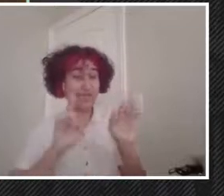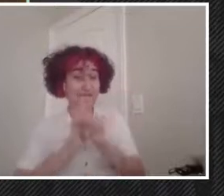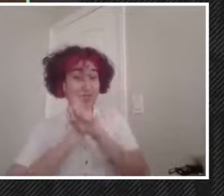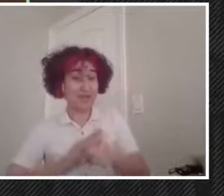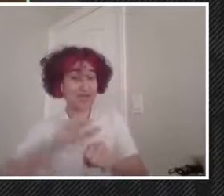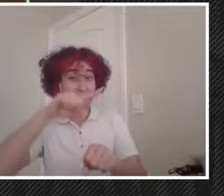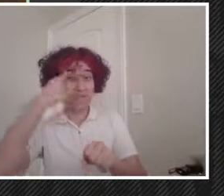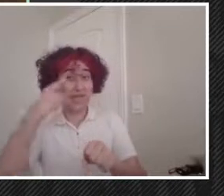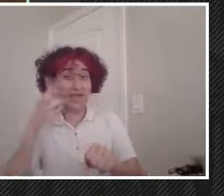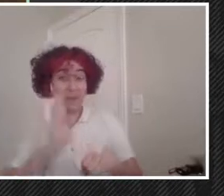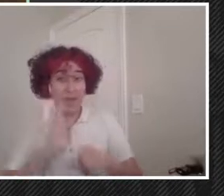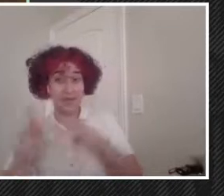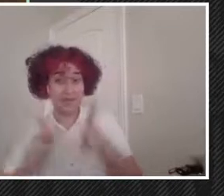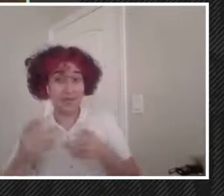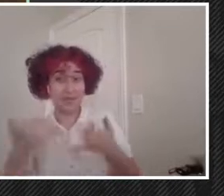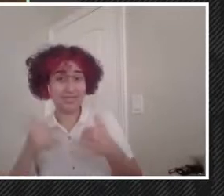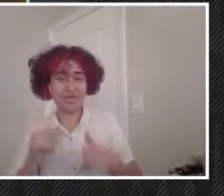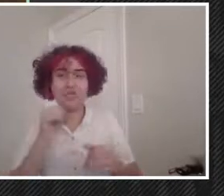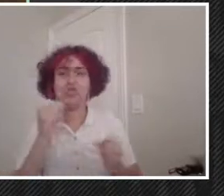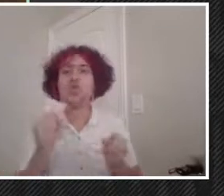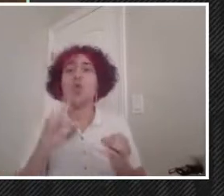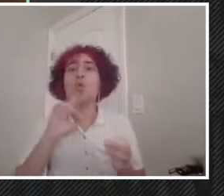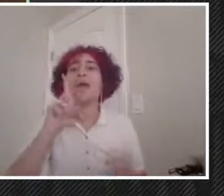only payment for